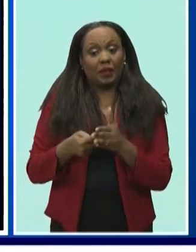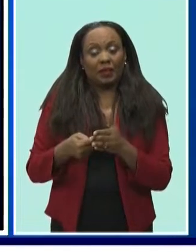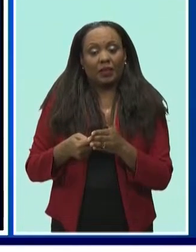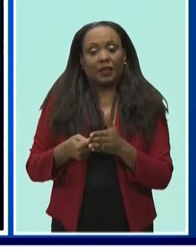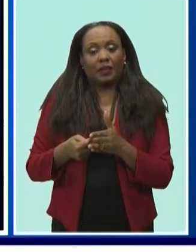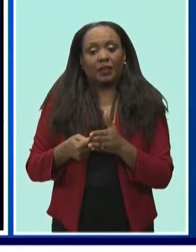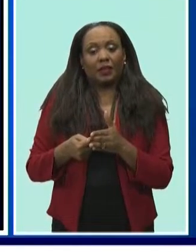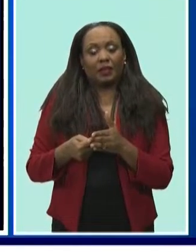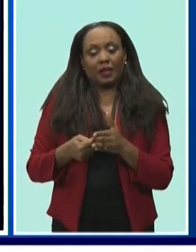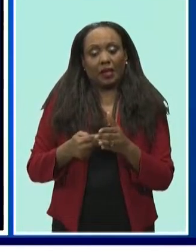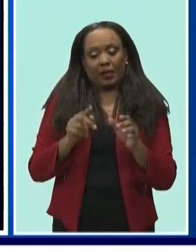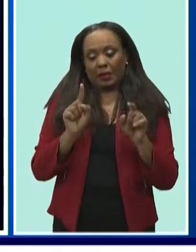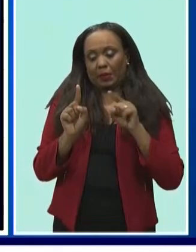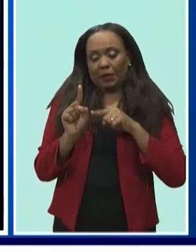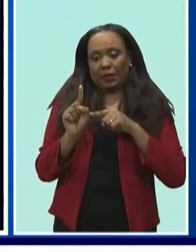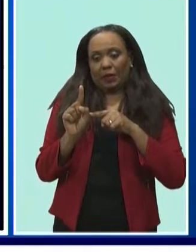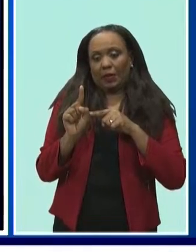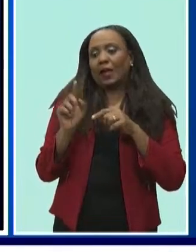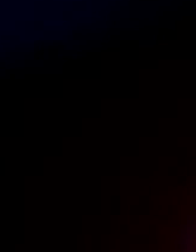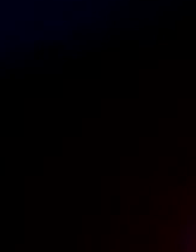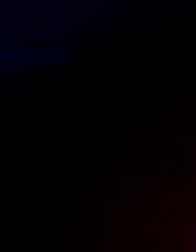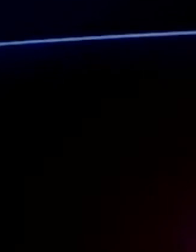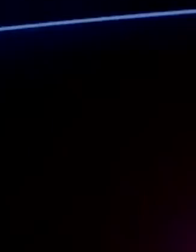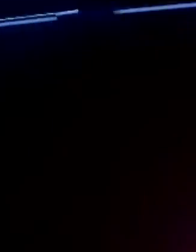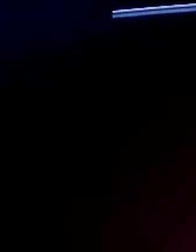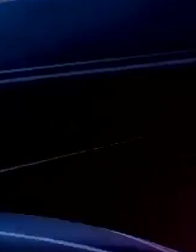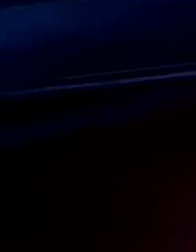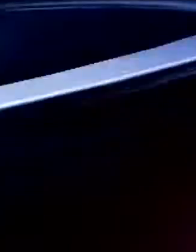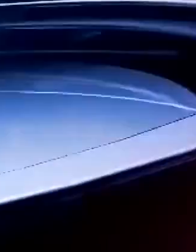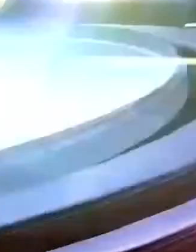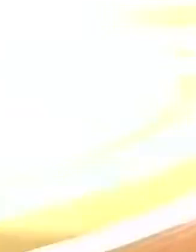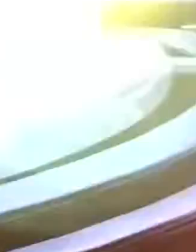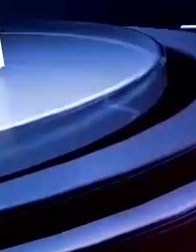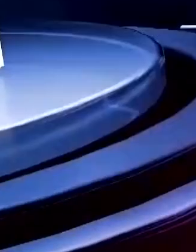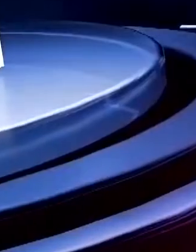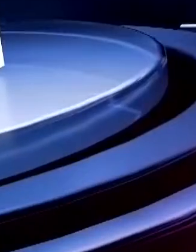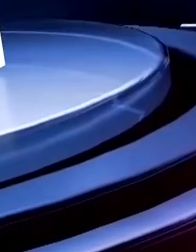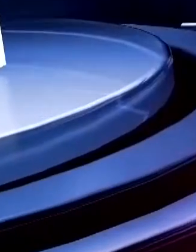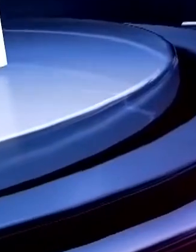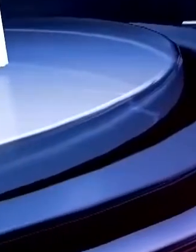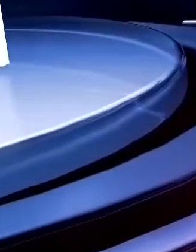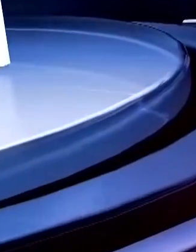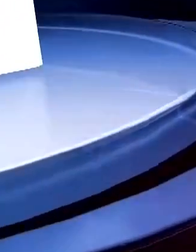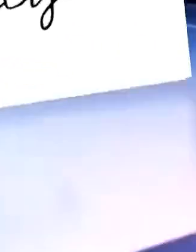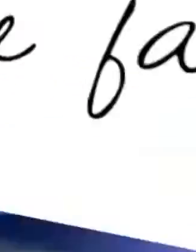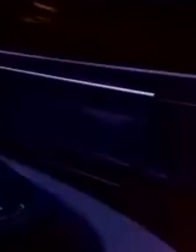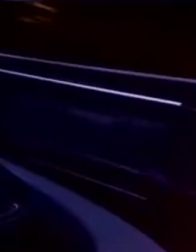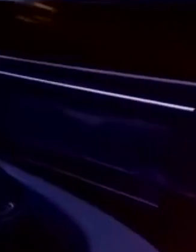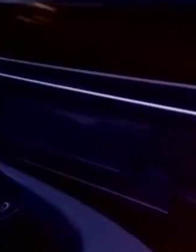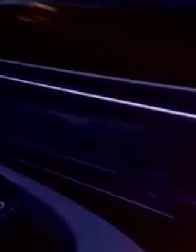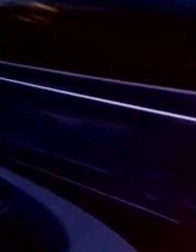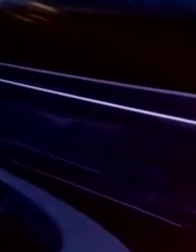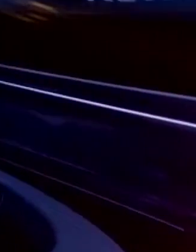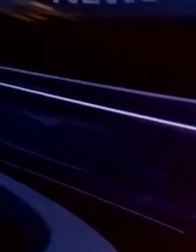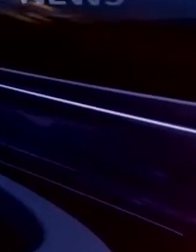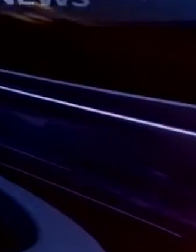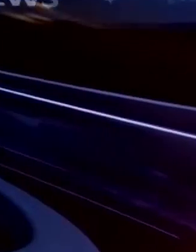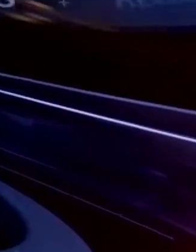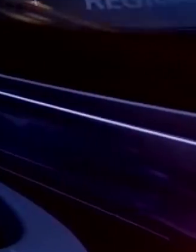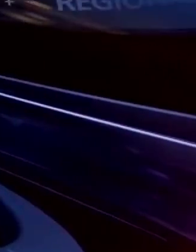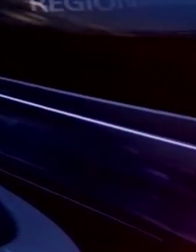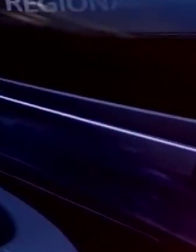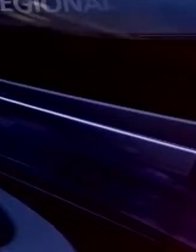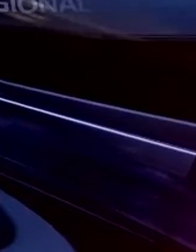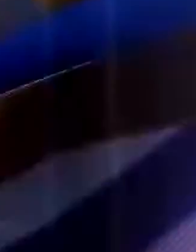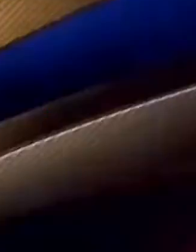the mentors to take on new mentees. What's Trending is brought to you by Trident Insurance. We treat you